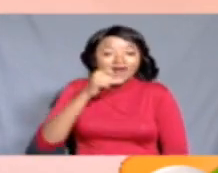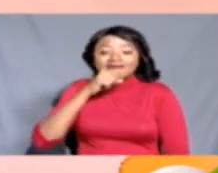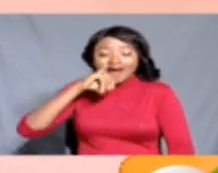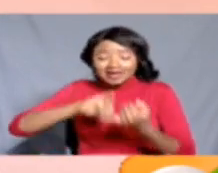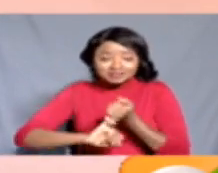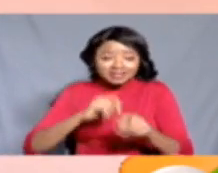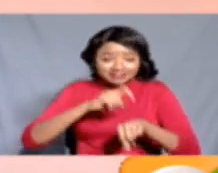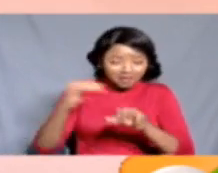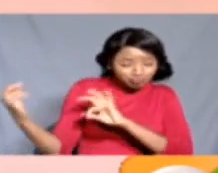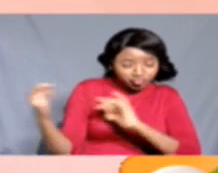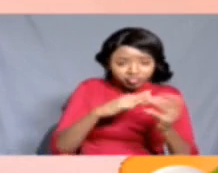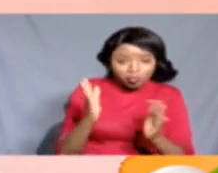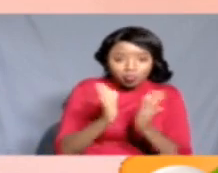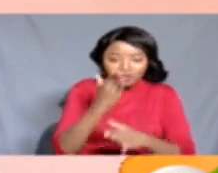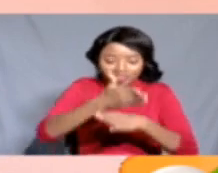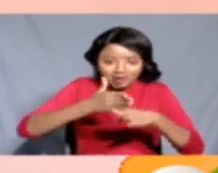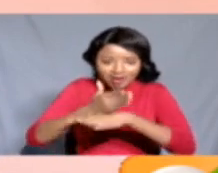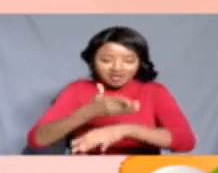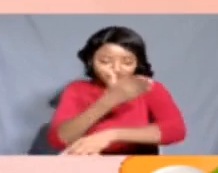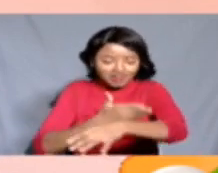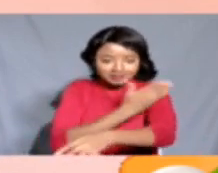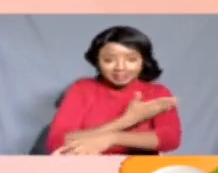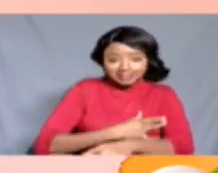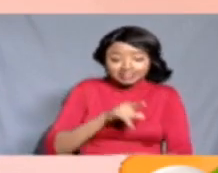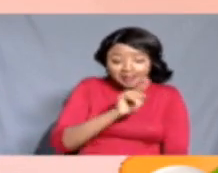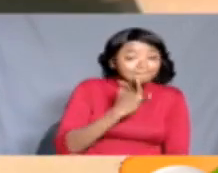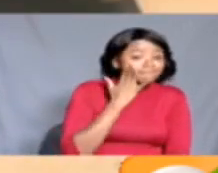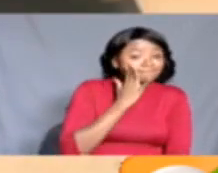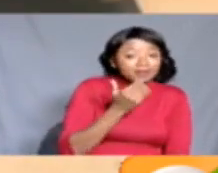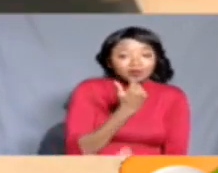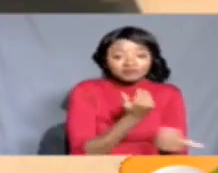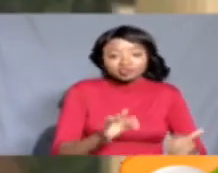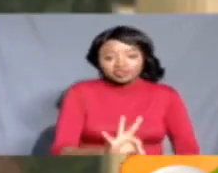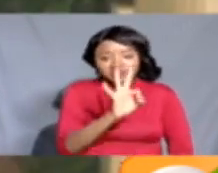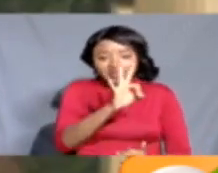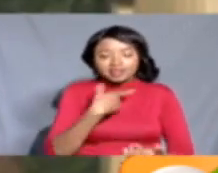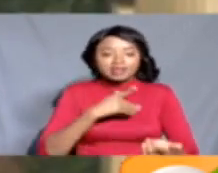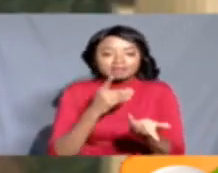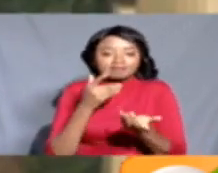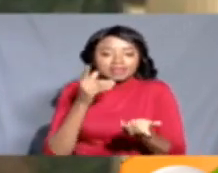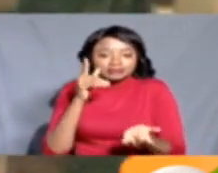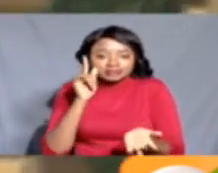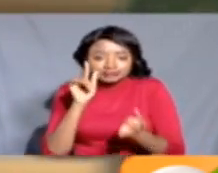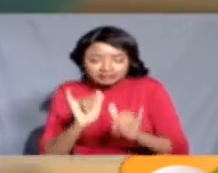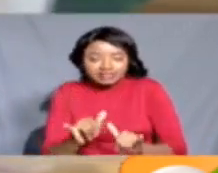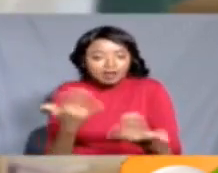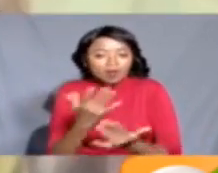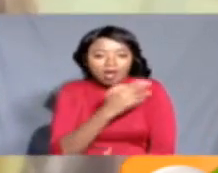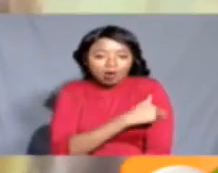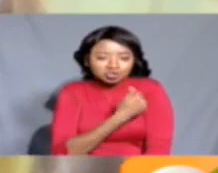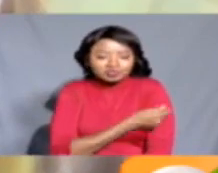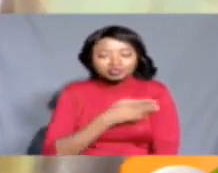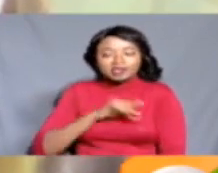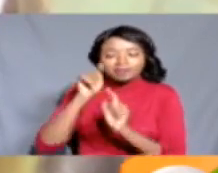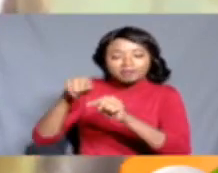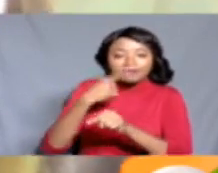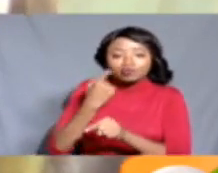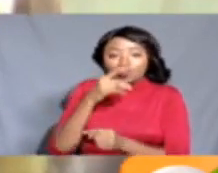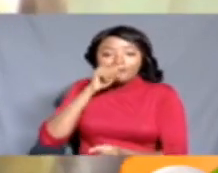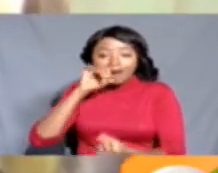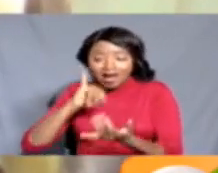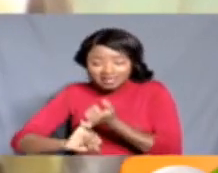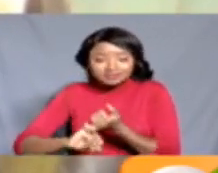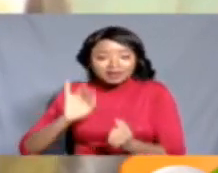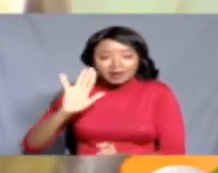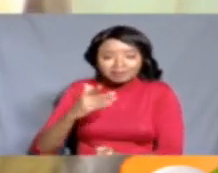domestic fight. Penina Wangeshi, a mother of three, has been admitted at the Karatina Hospital and is accusing her husband Samuel Dirango of stabbing her